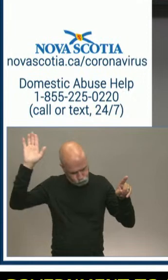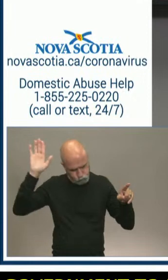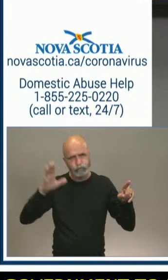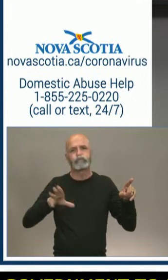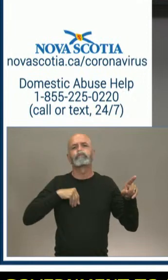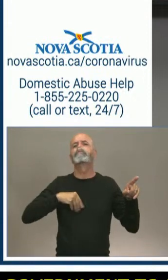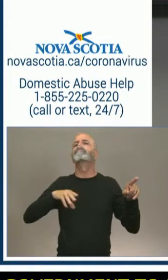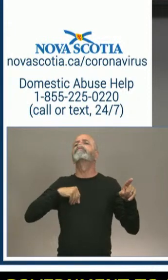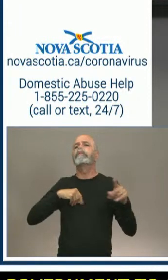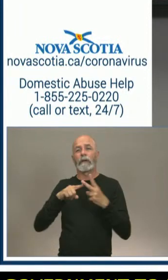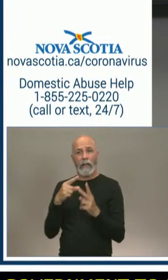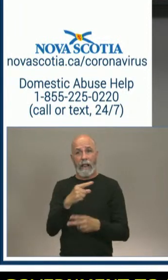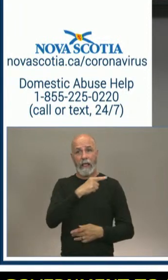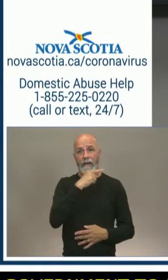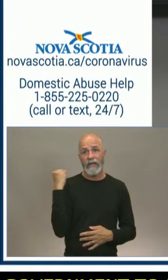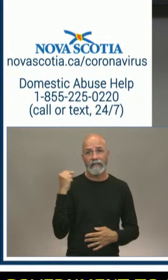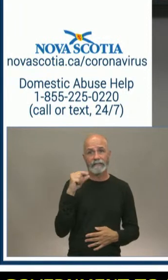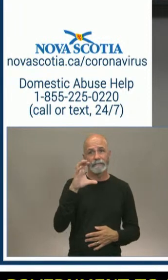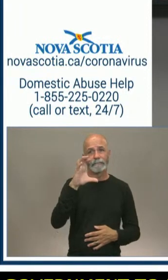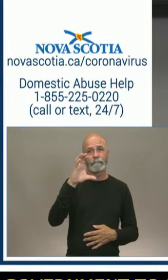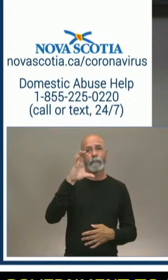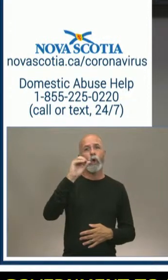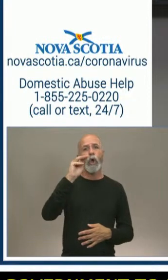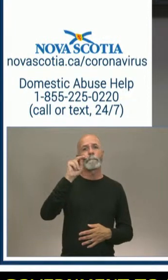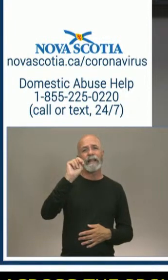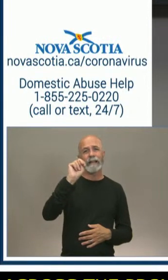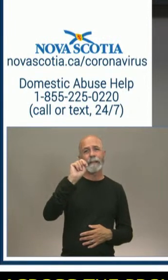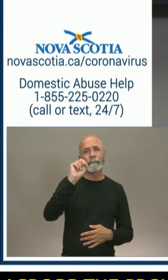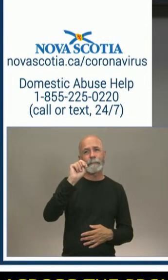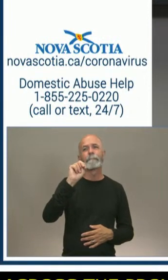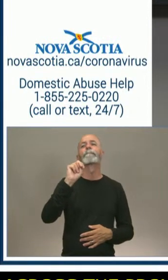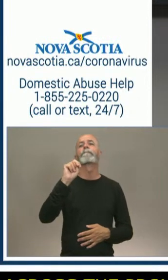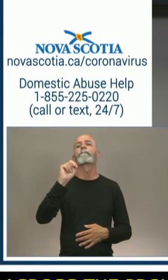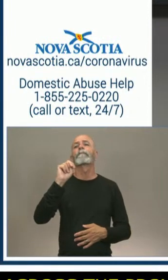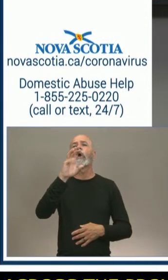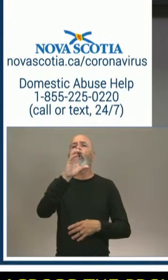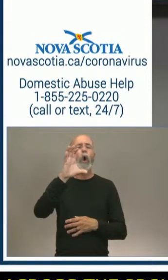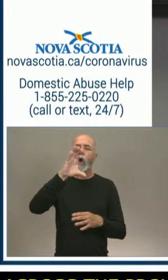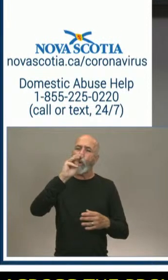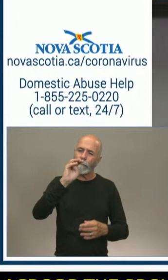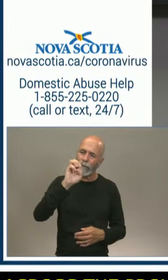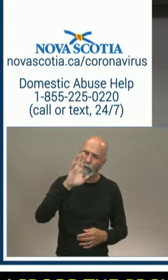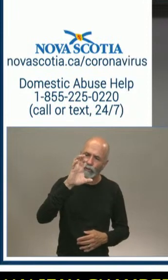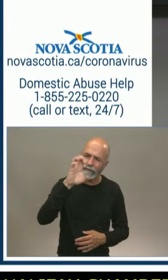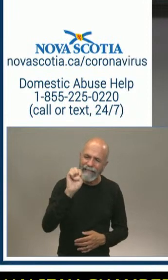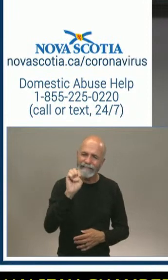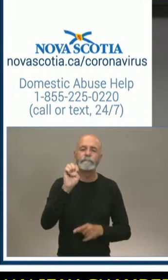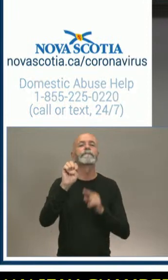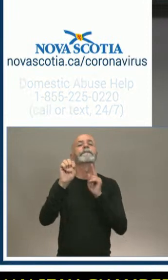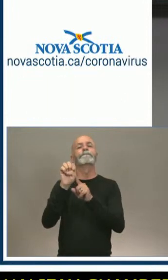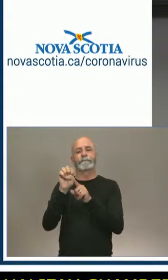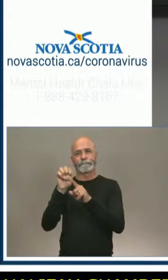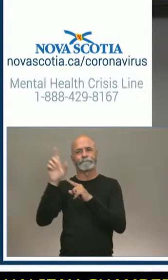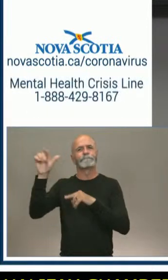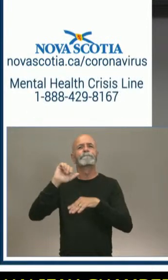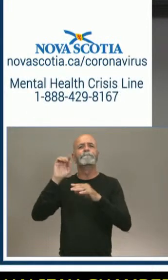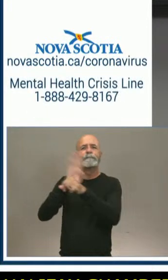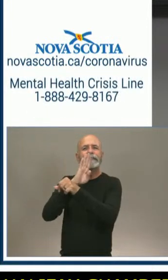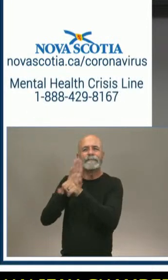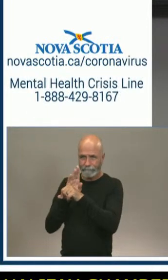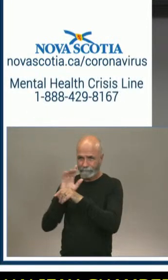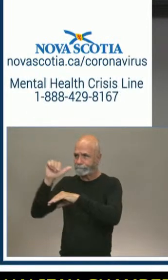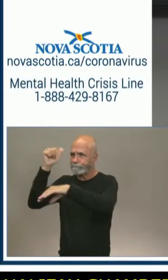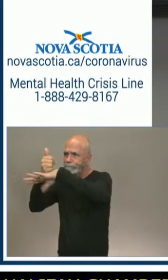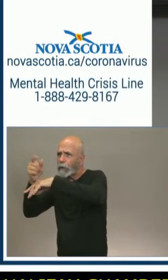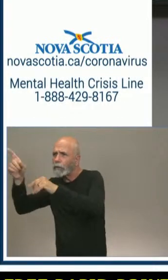get free rapid point-of-care tests, training, and support to help them set up testing programs in their workplaces and ensuring